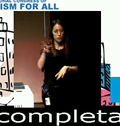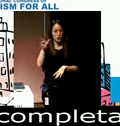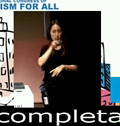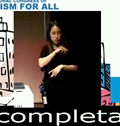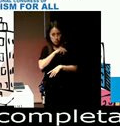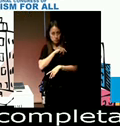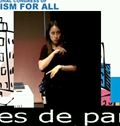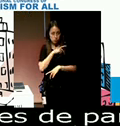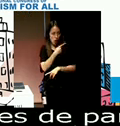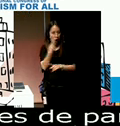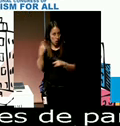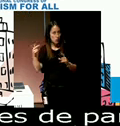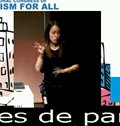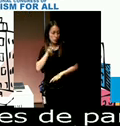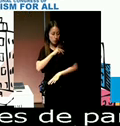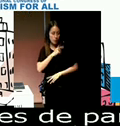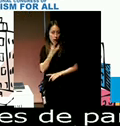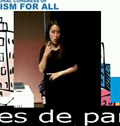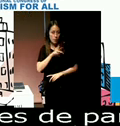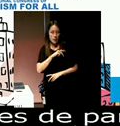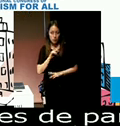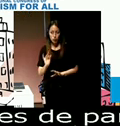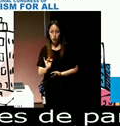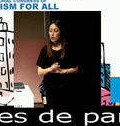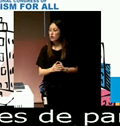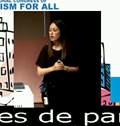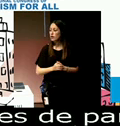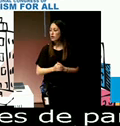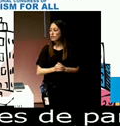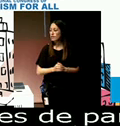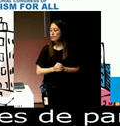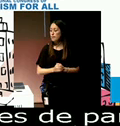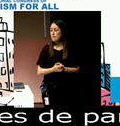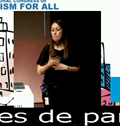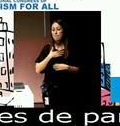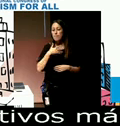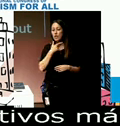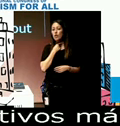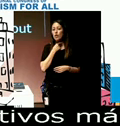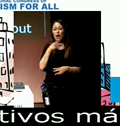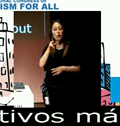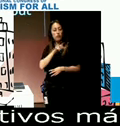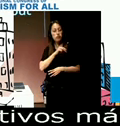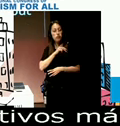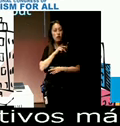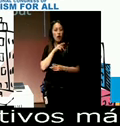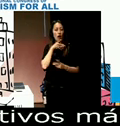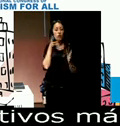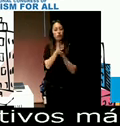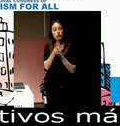like to tell about two of them. The first one is the one that we've